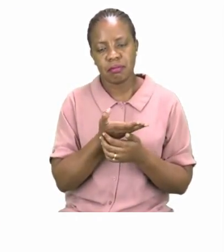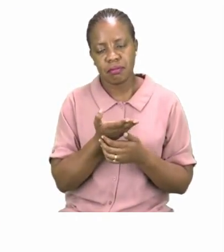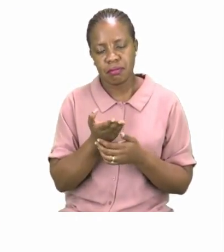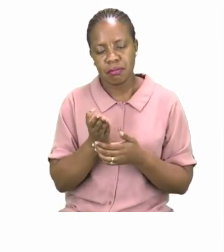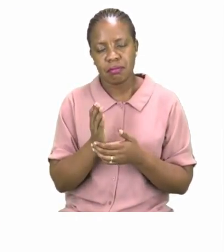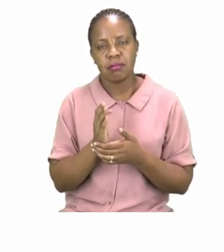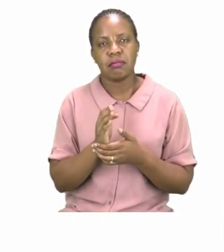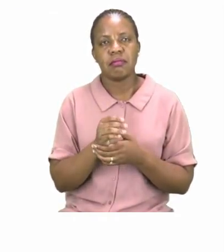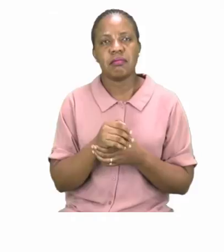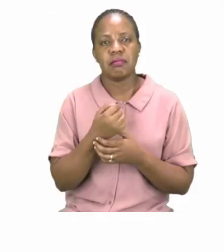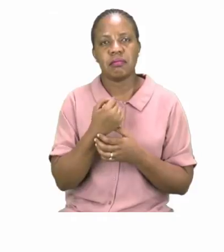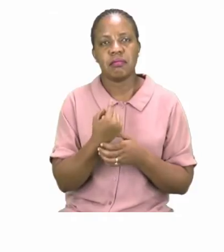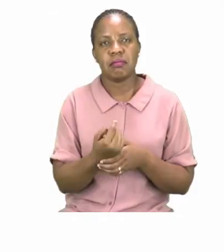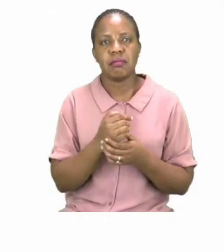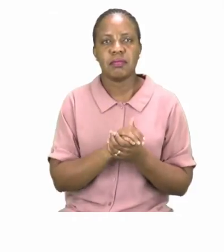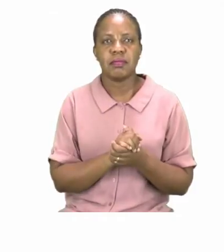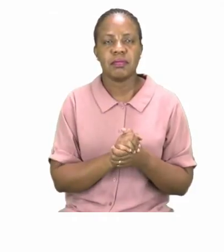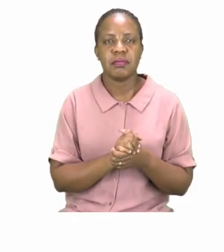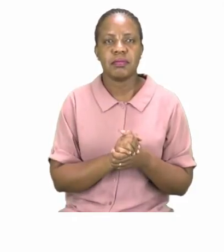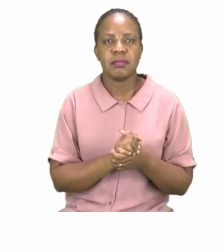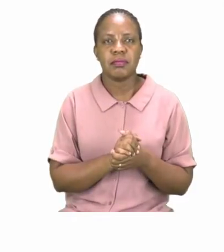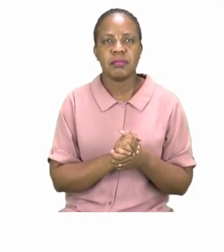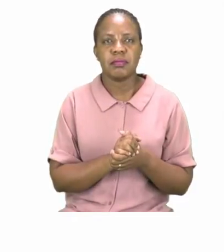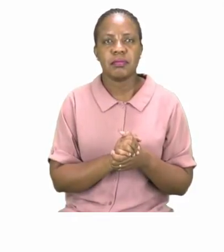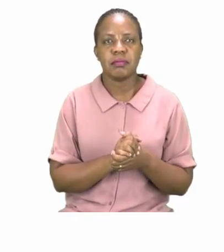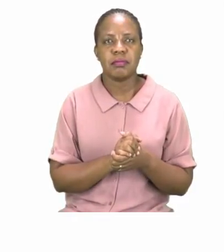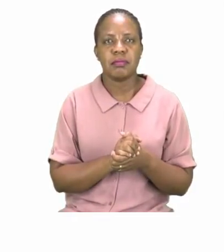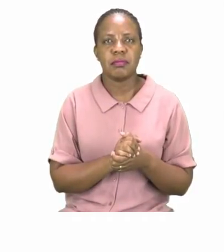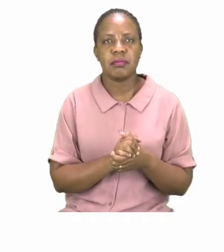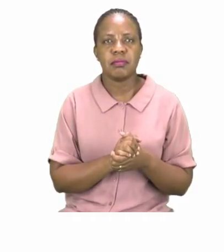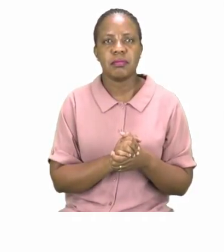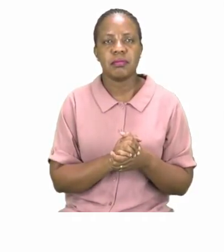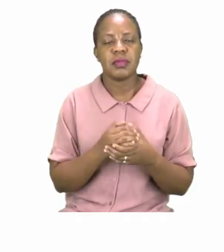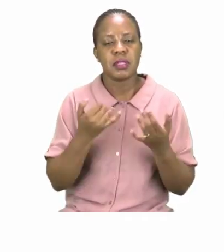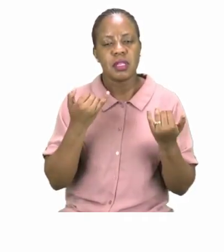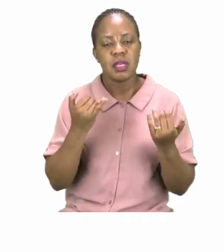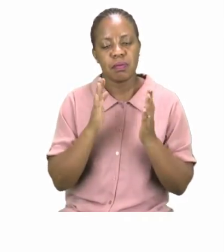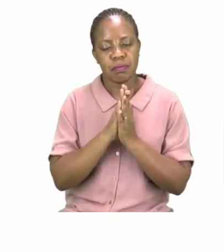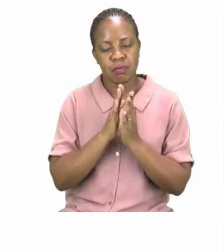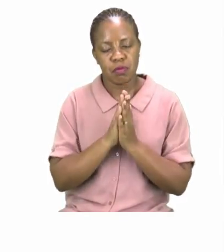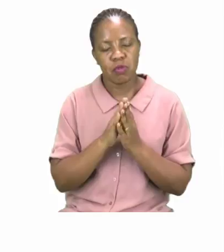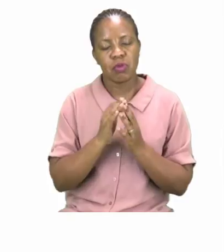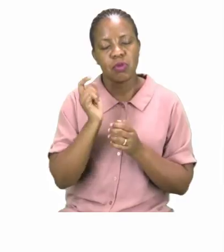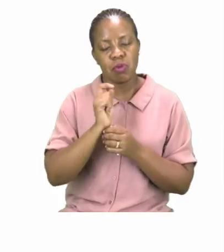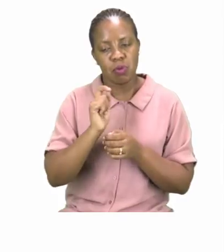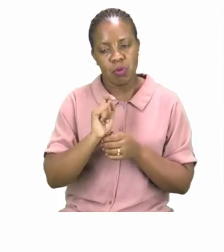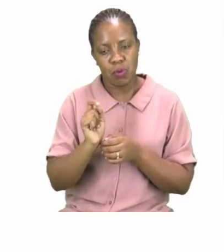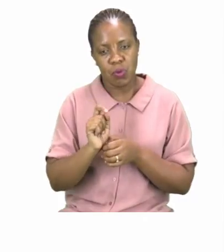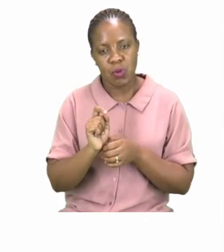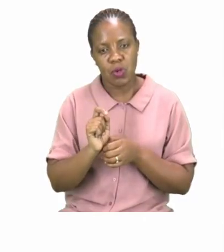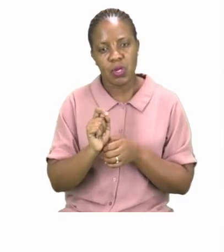So, I would like you to please write the new word birthdays where it says